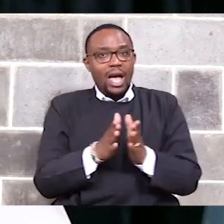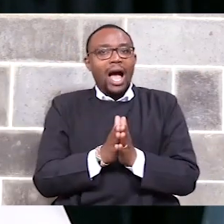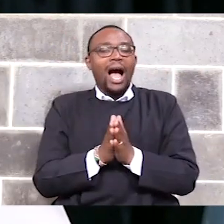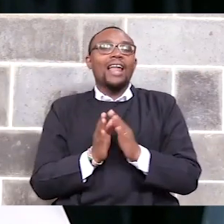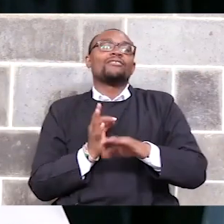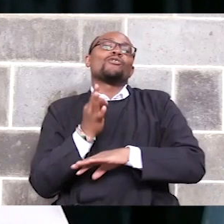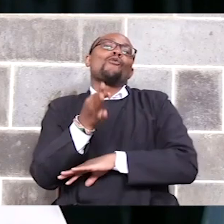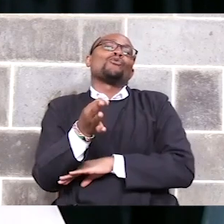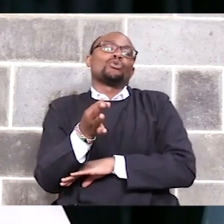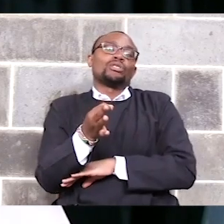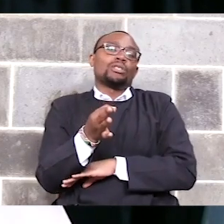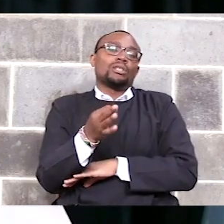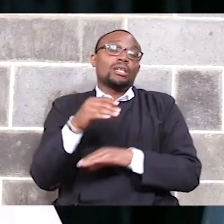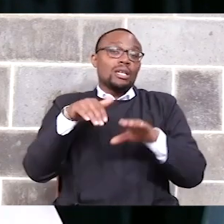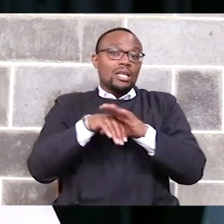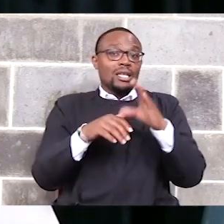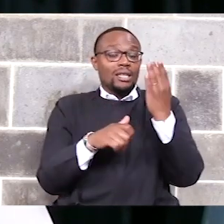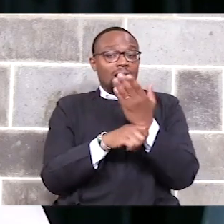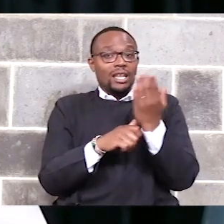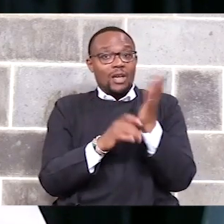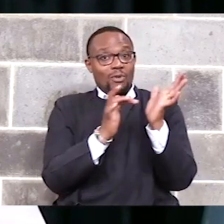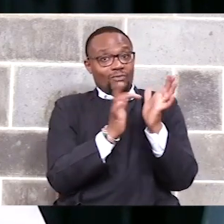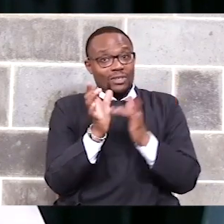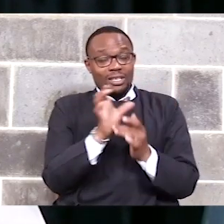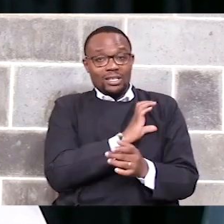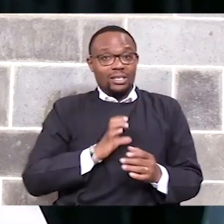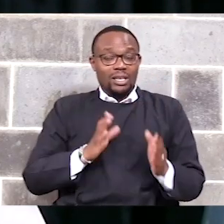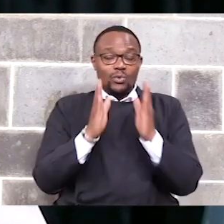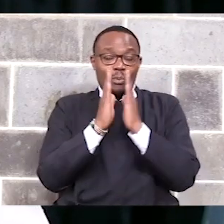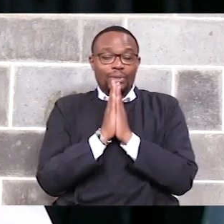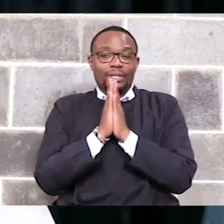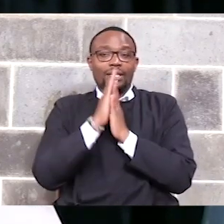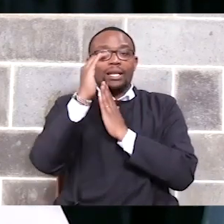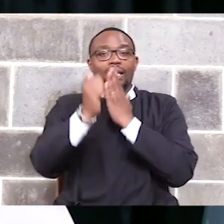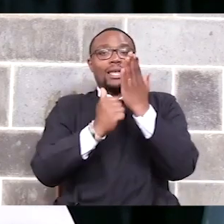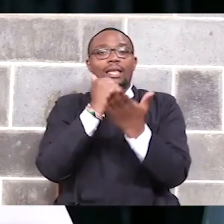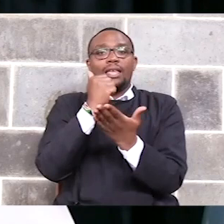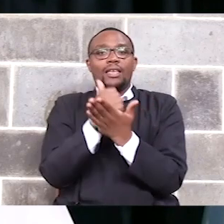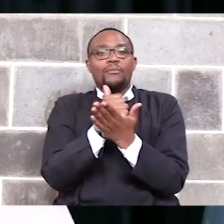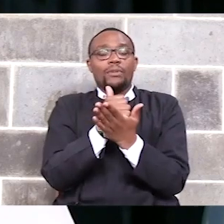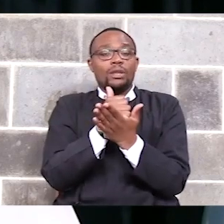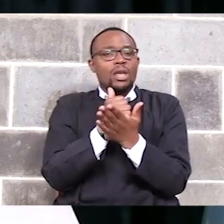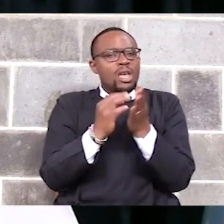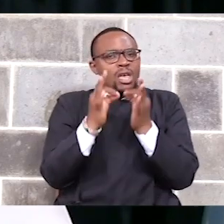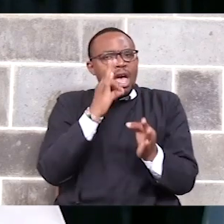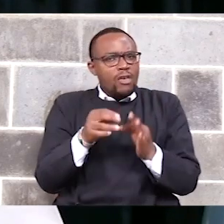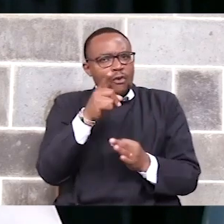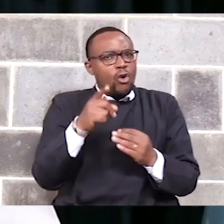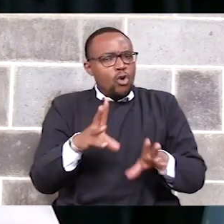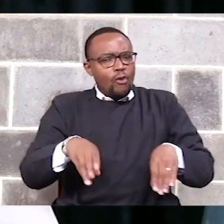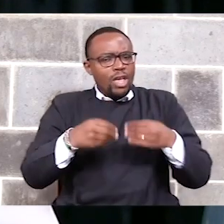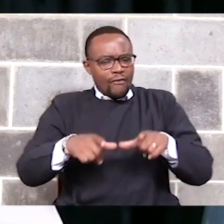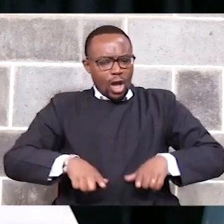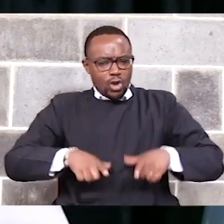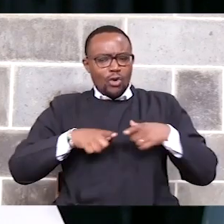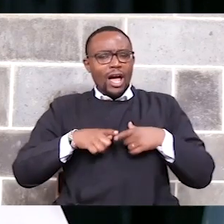days to come. In the name of Jesus Christ we pray. Amen. If you have given your life to Christ,